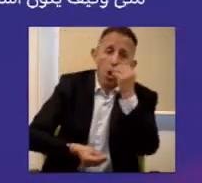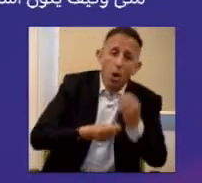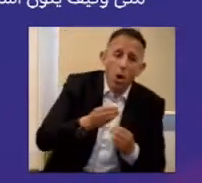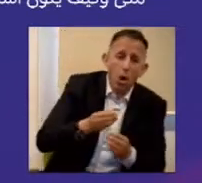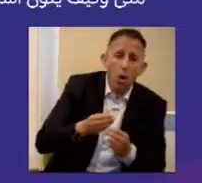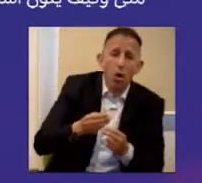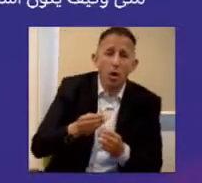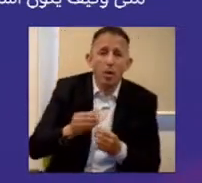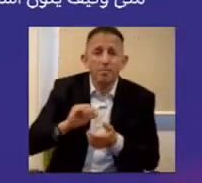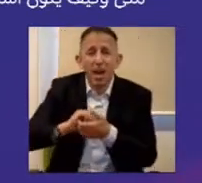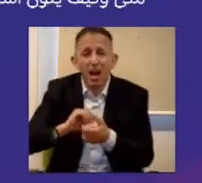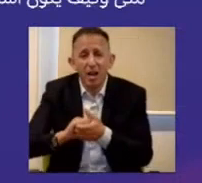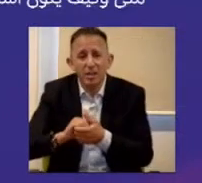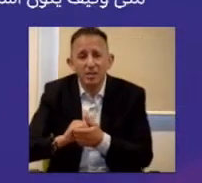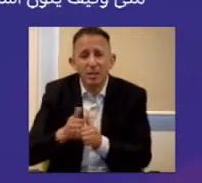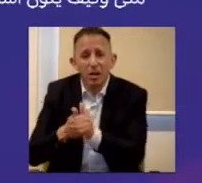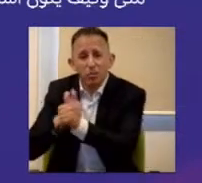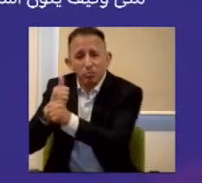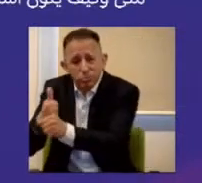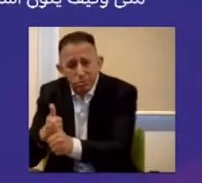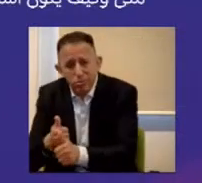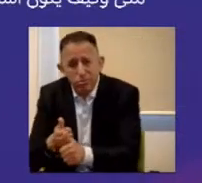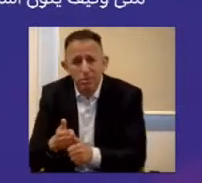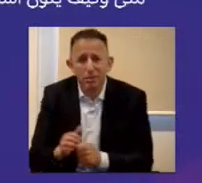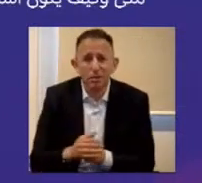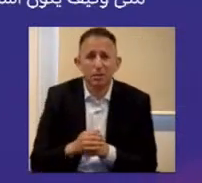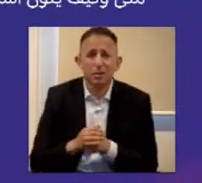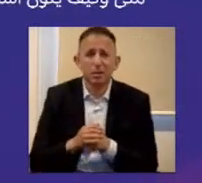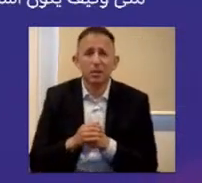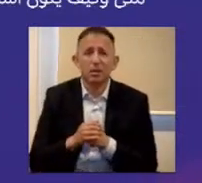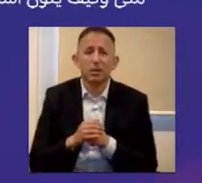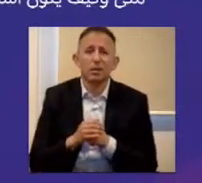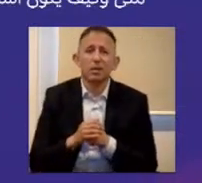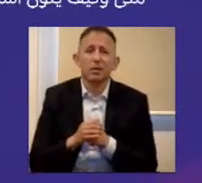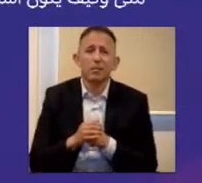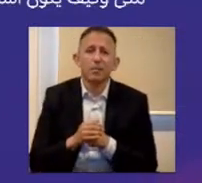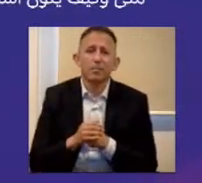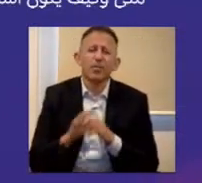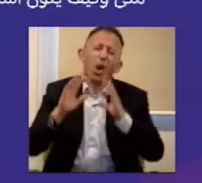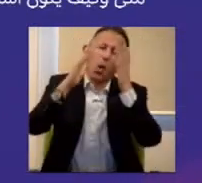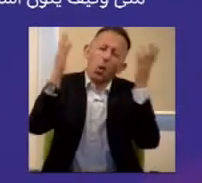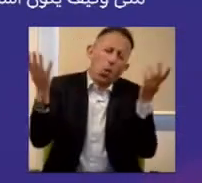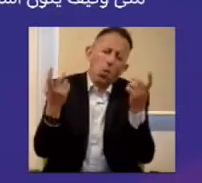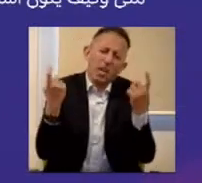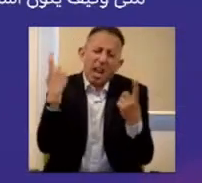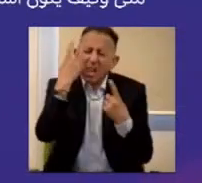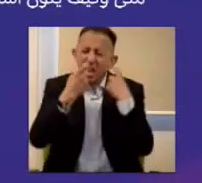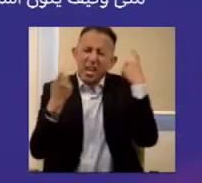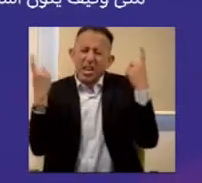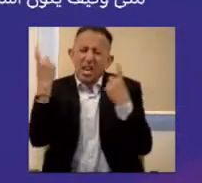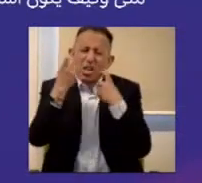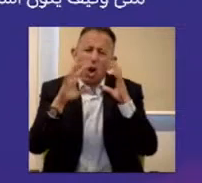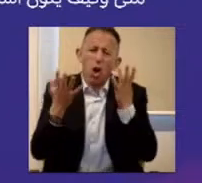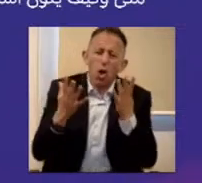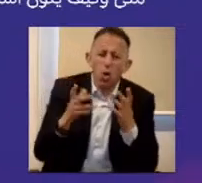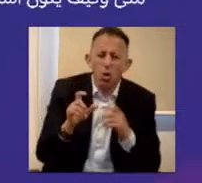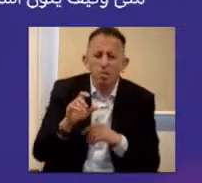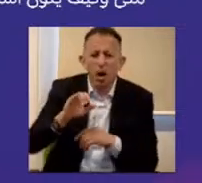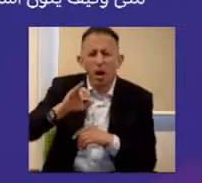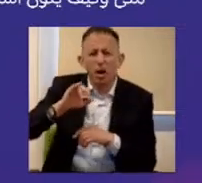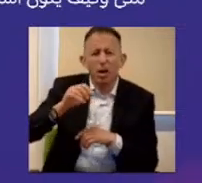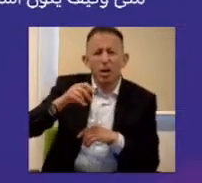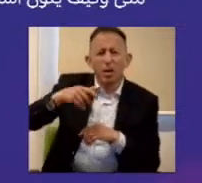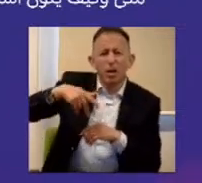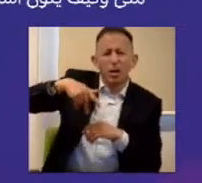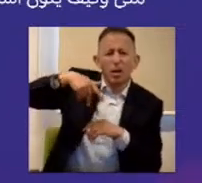consistent? When did John leave? Is it possible that he took his bike? Does the story remain consistent if we learn